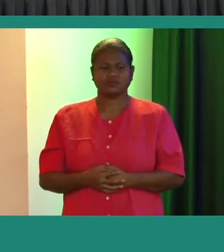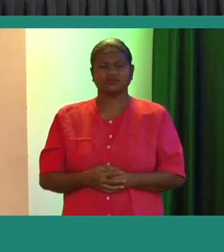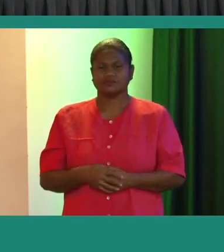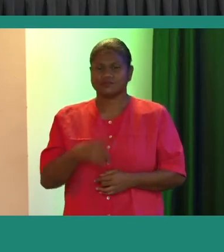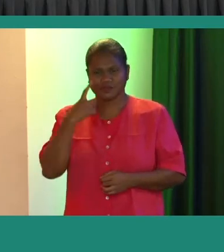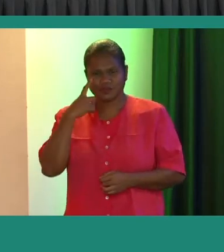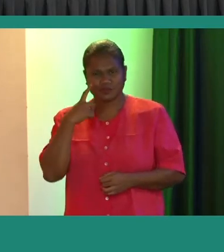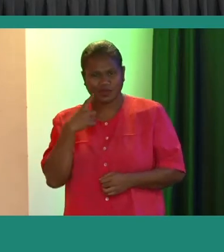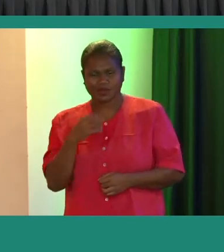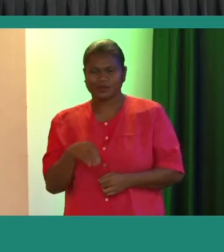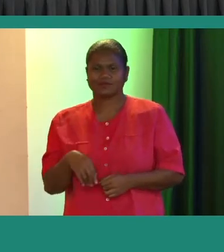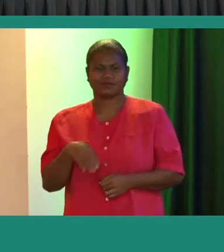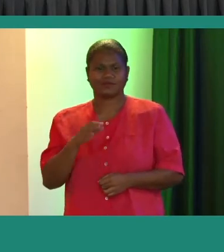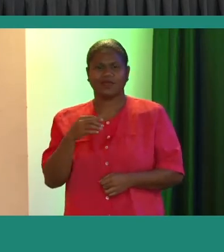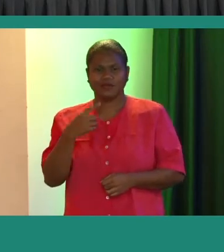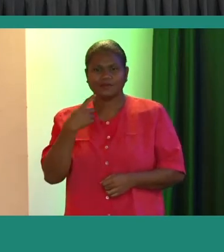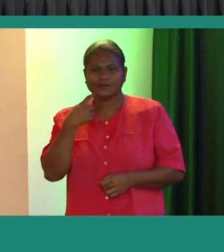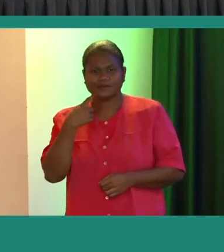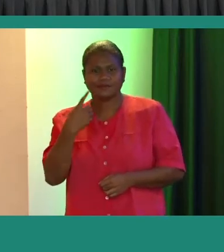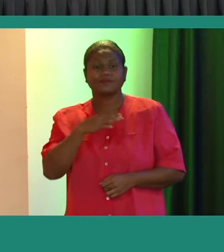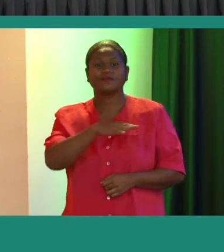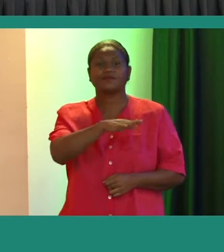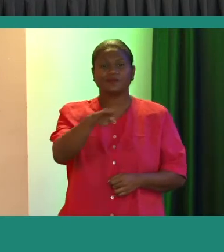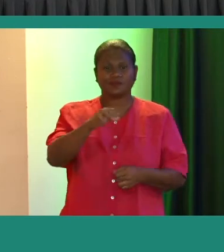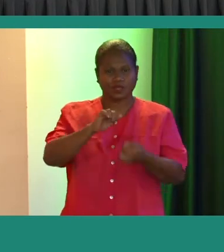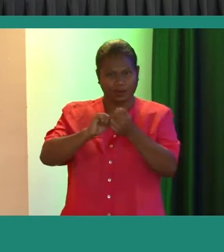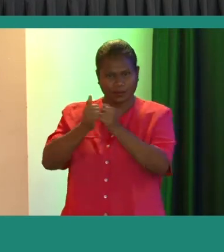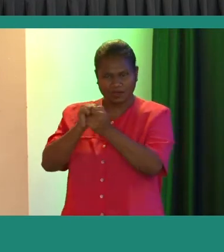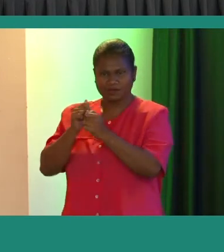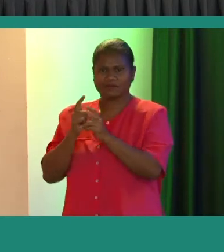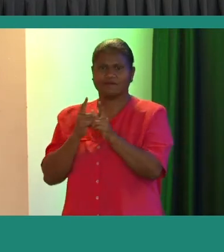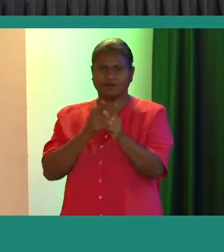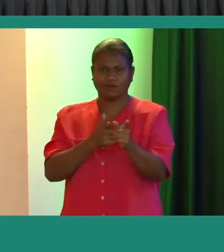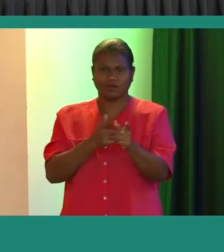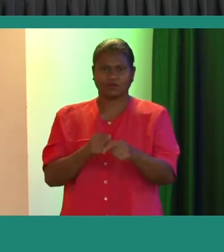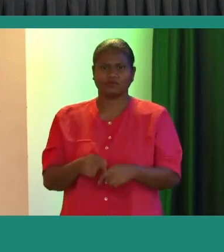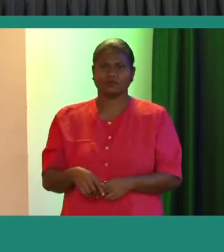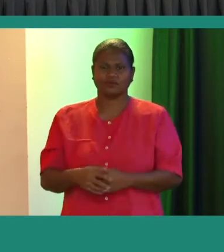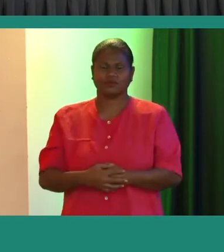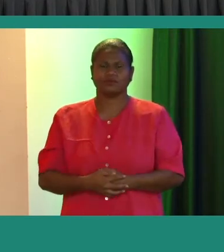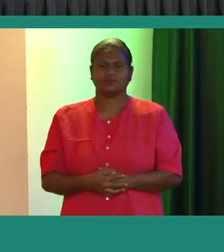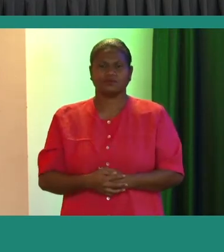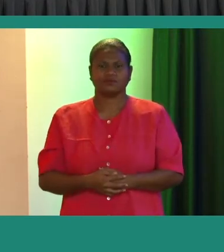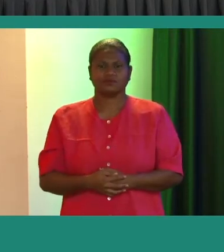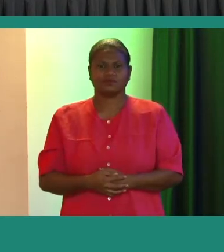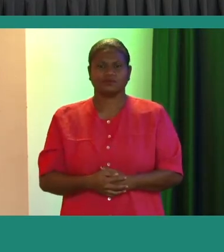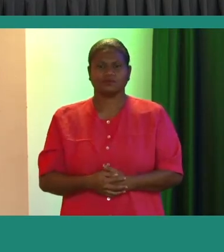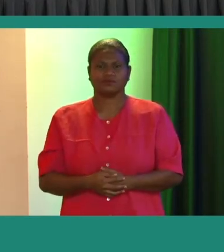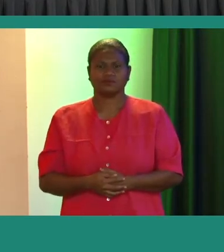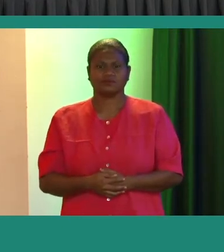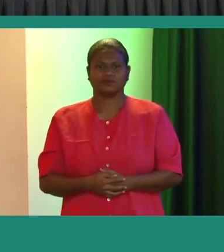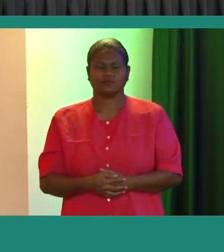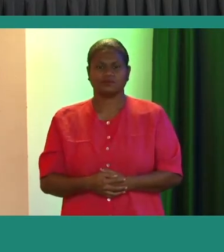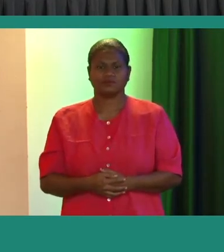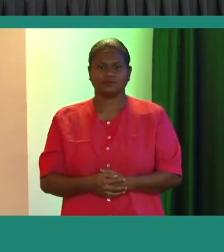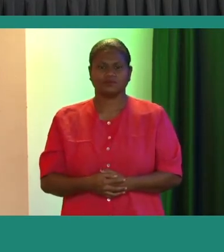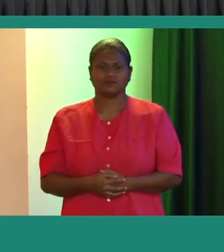drive, get agencies to drive it within the respective agencies.